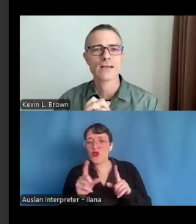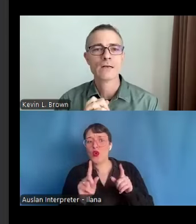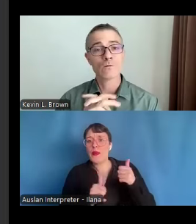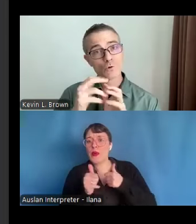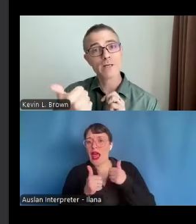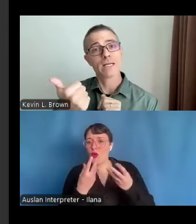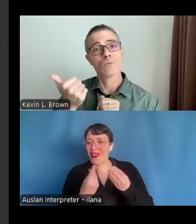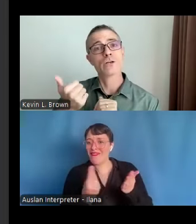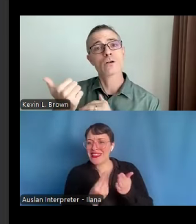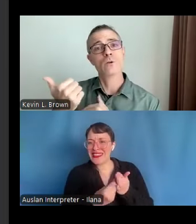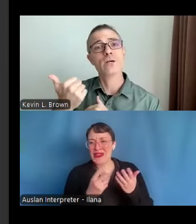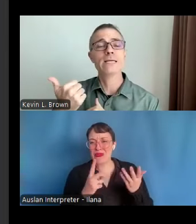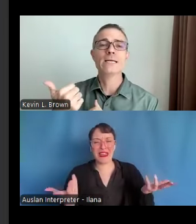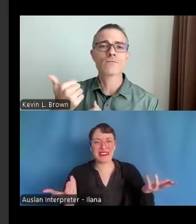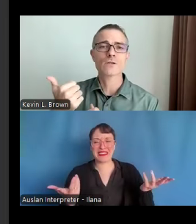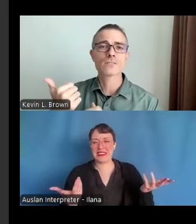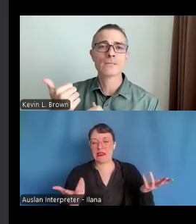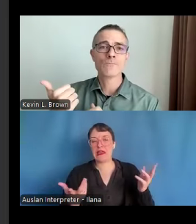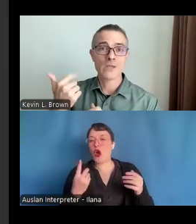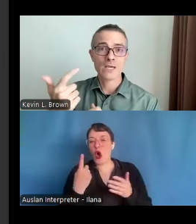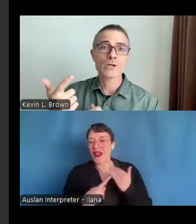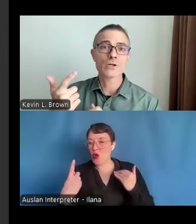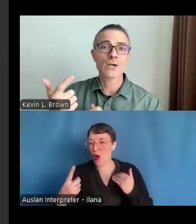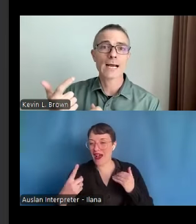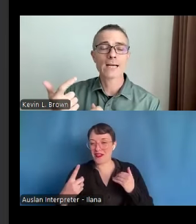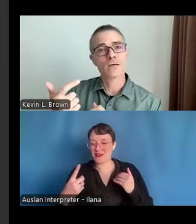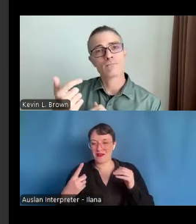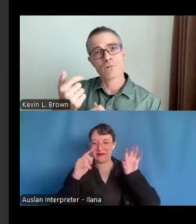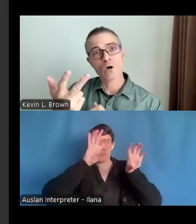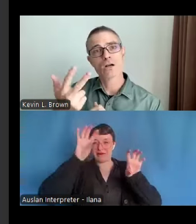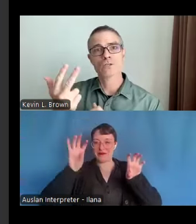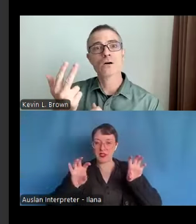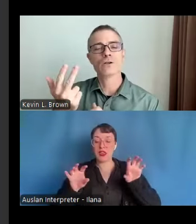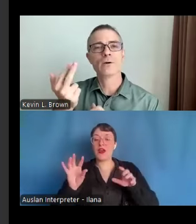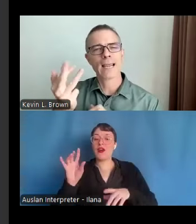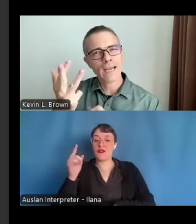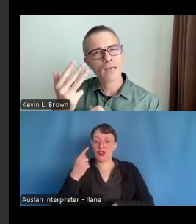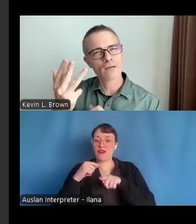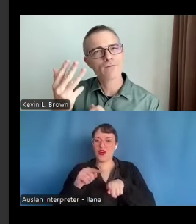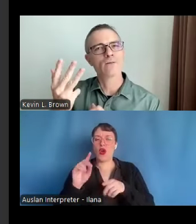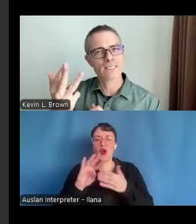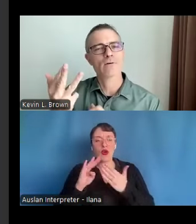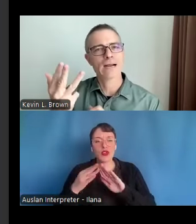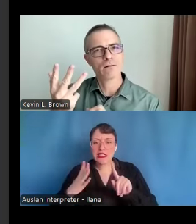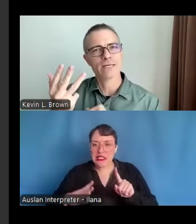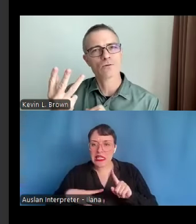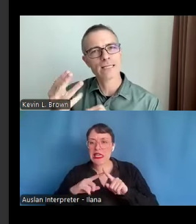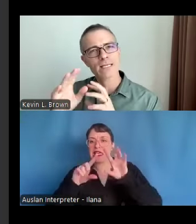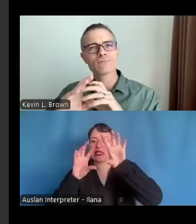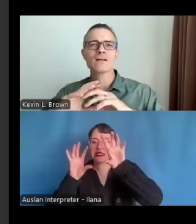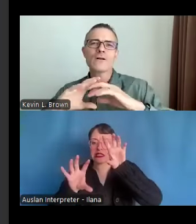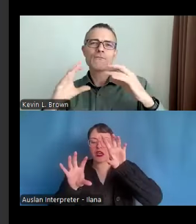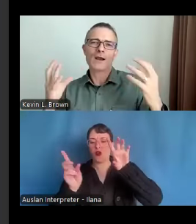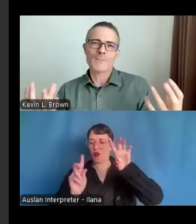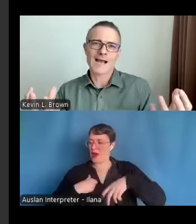right? Rooting it in what your community needs first, then what you're good at, what others aren't doing, and fundraising realities, right? That